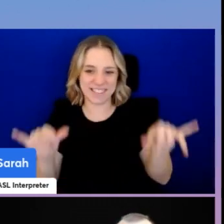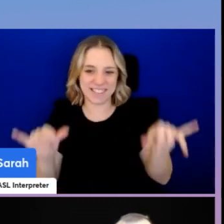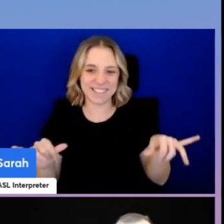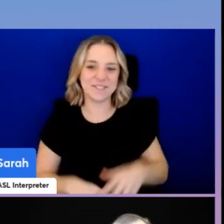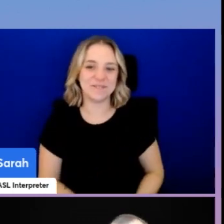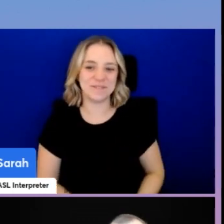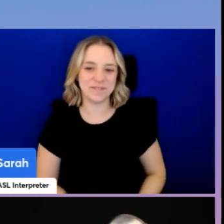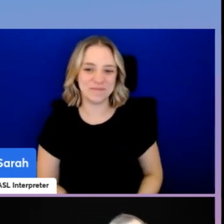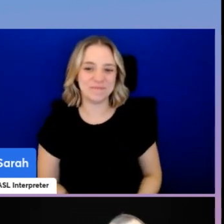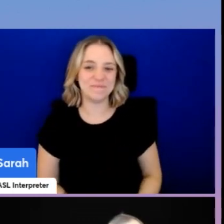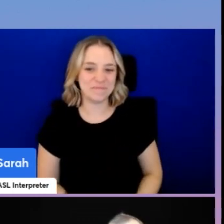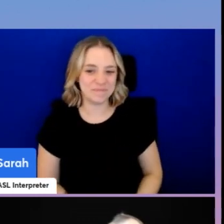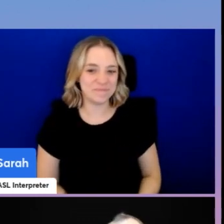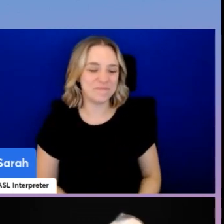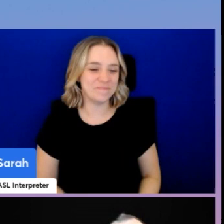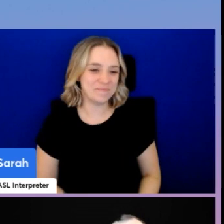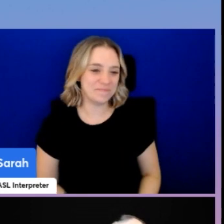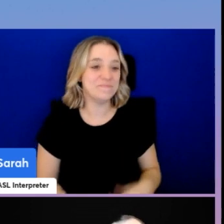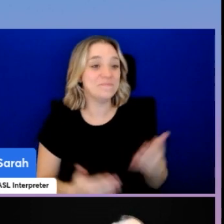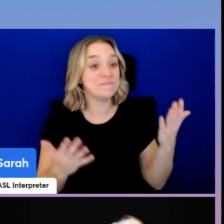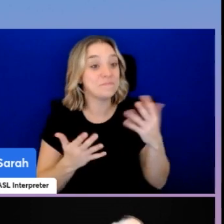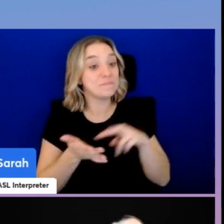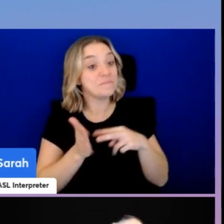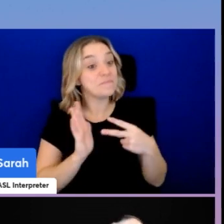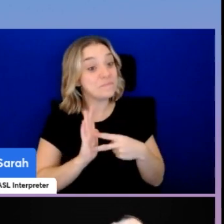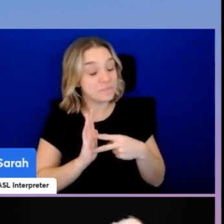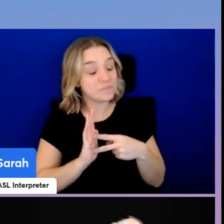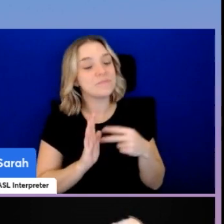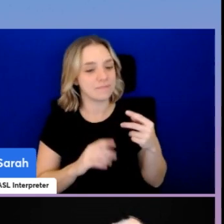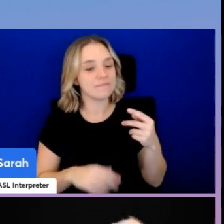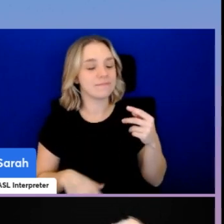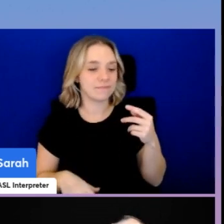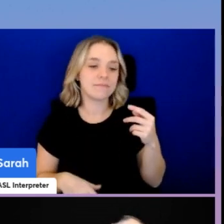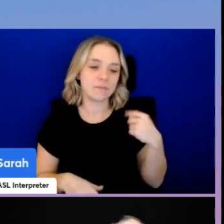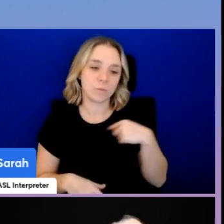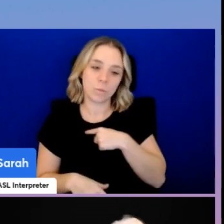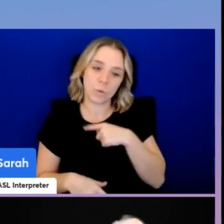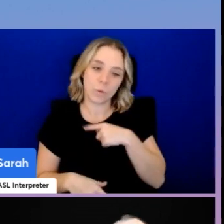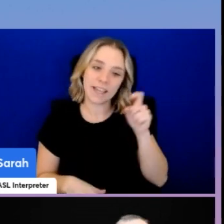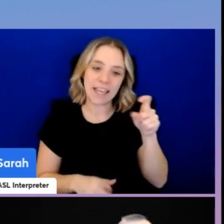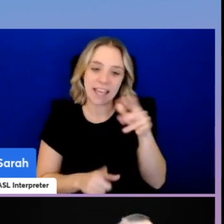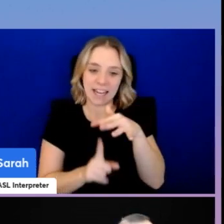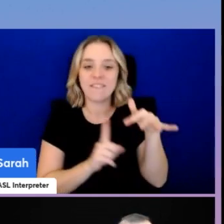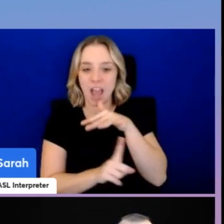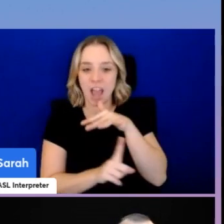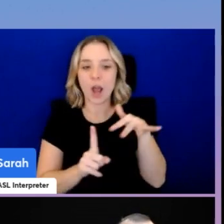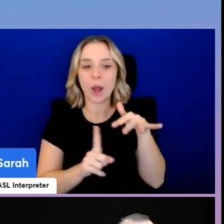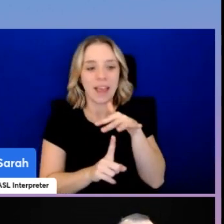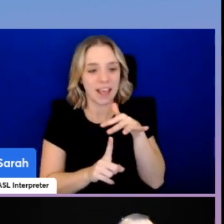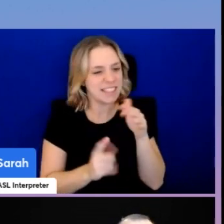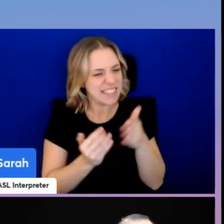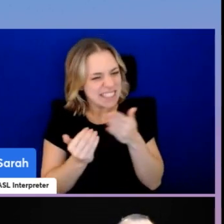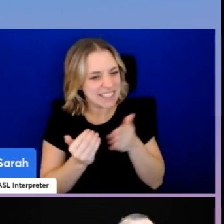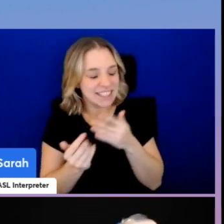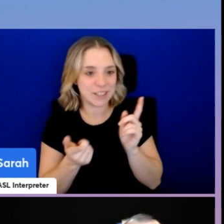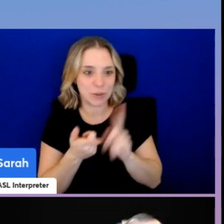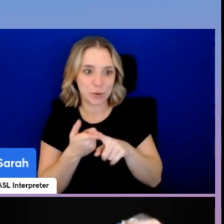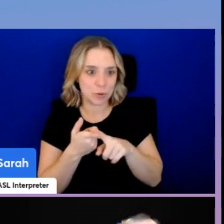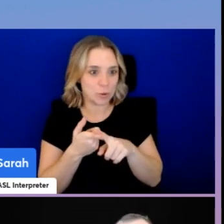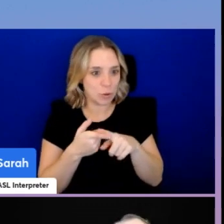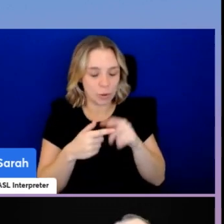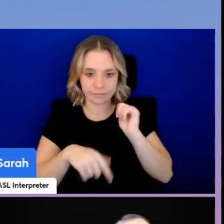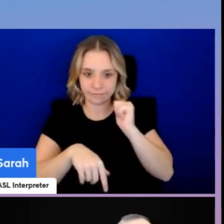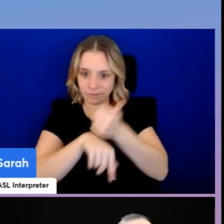Now, what that entails is that we need an environment that is easy to spin up,